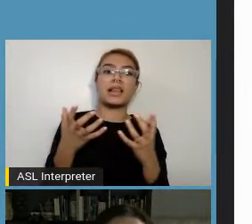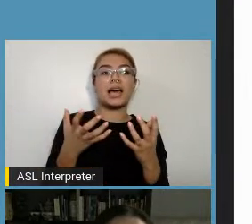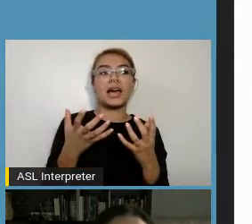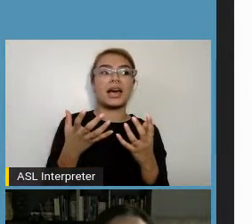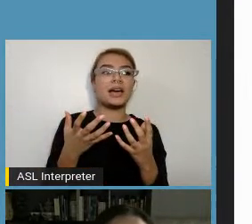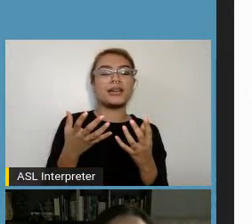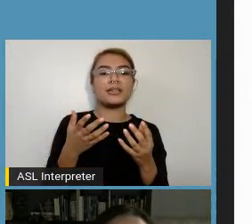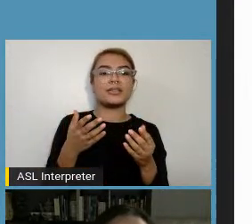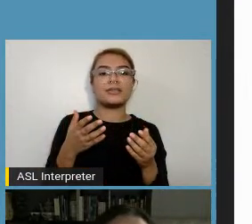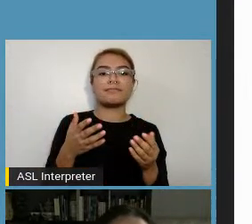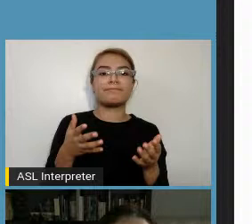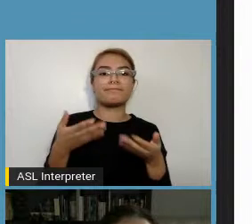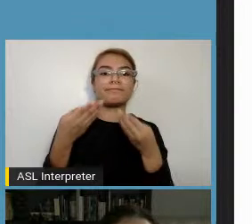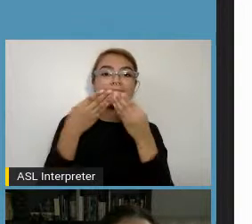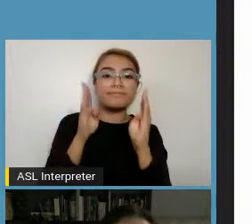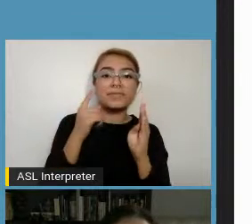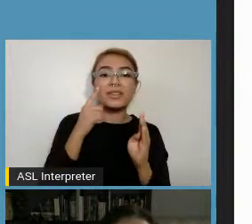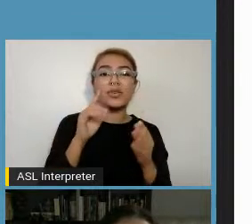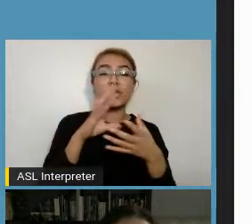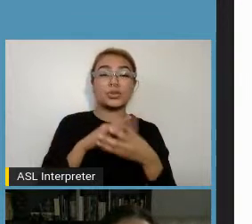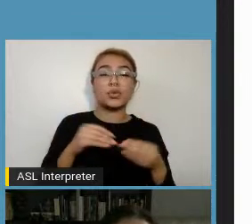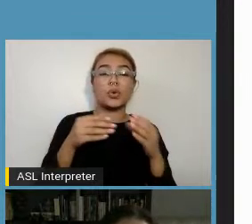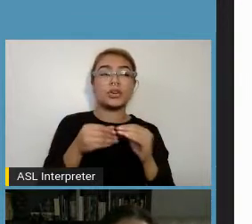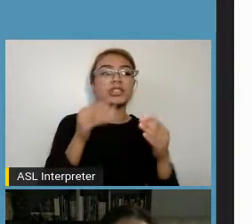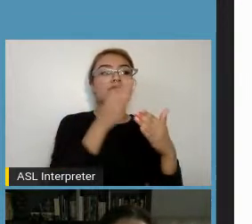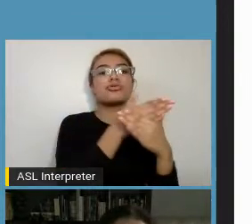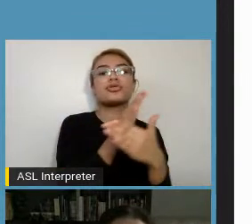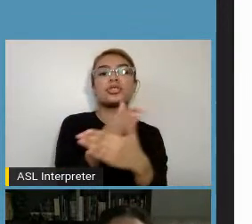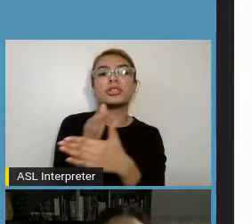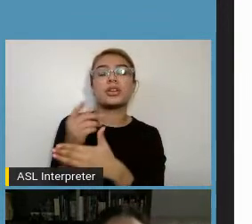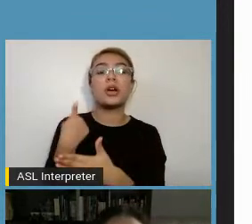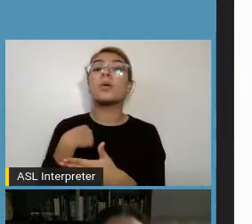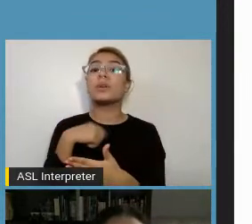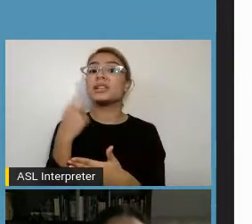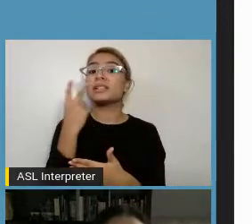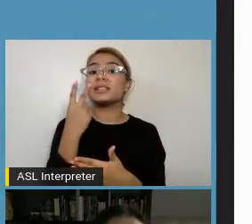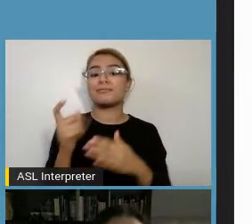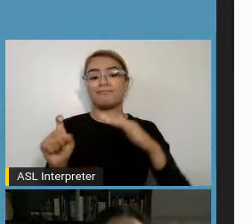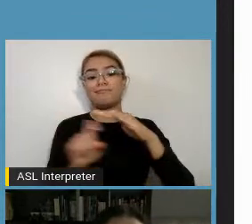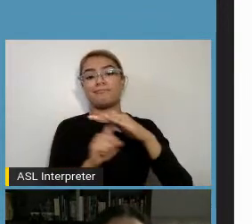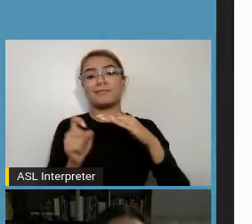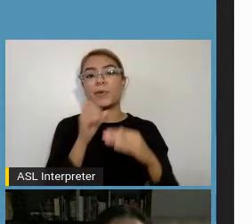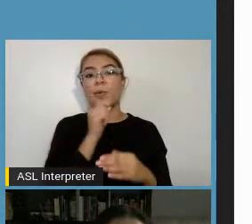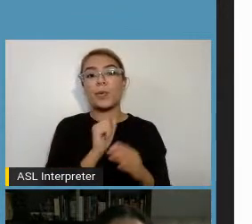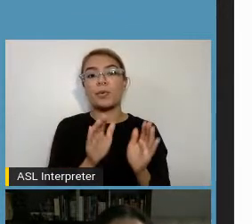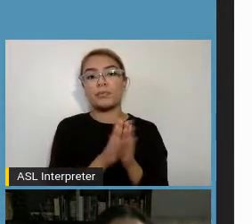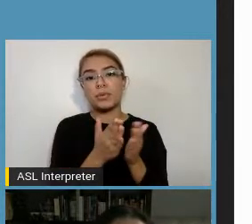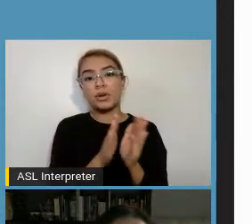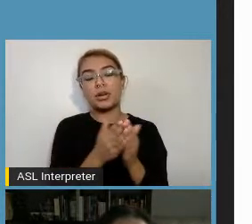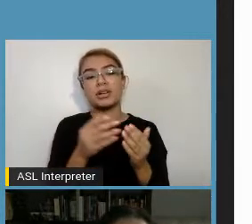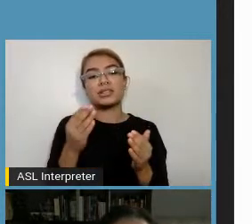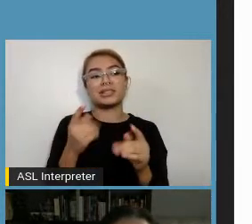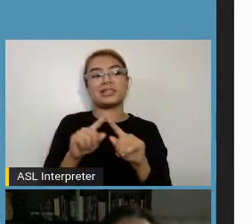important. We do really see when we're scanning old books and looking through things that are out of print,